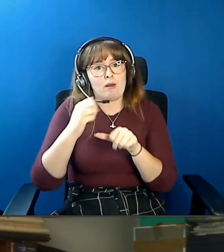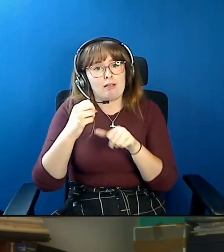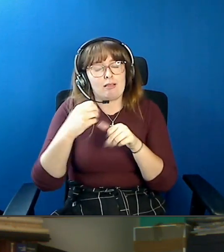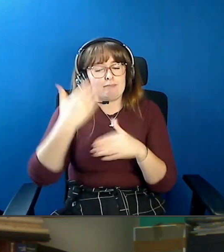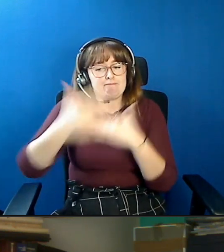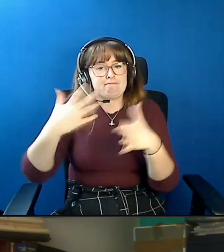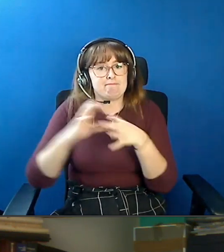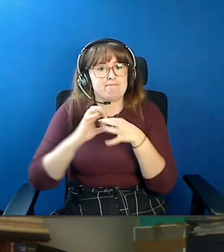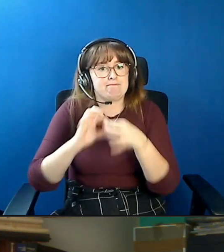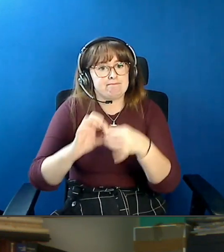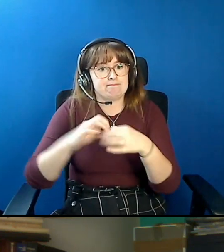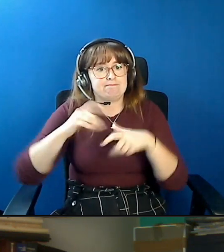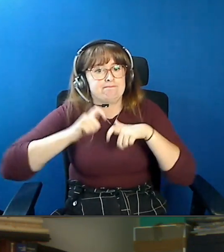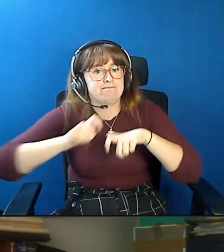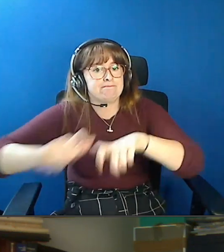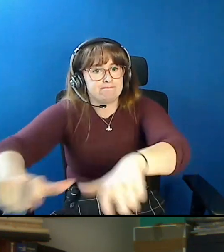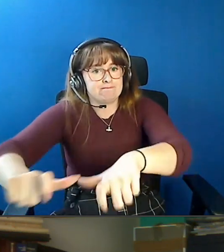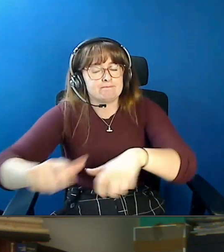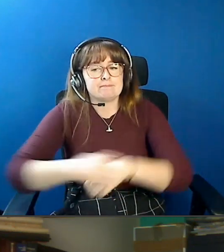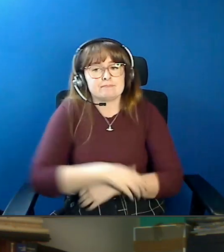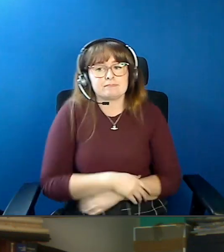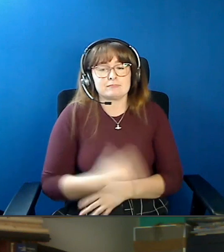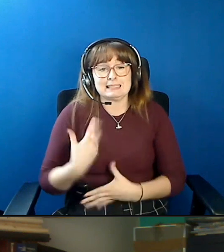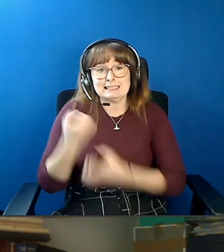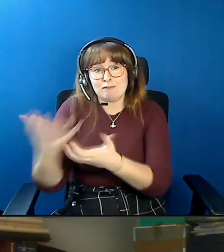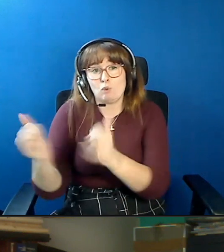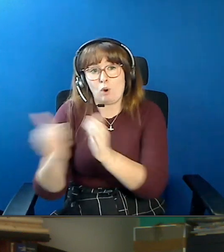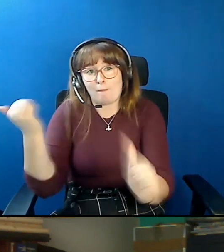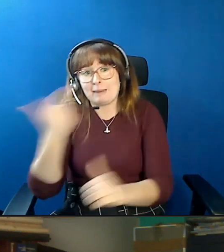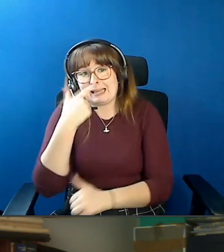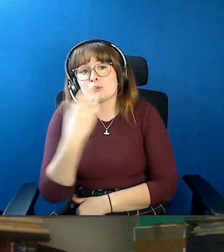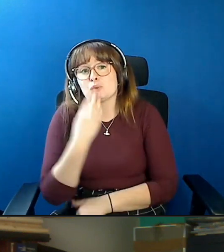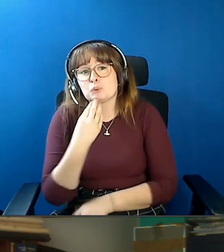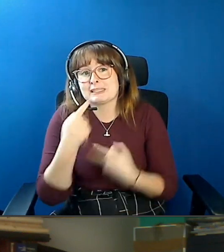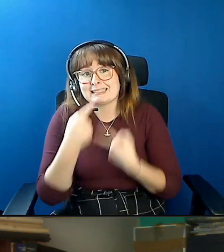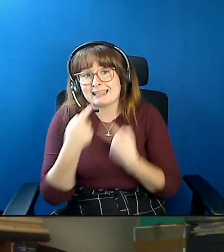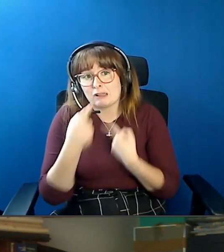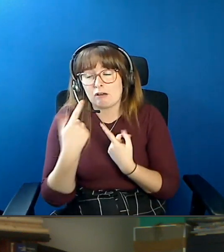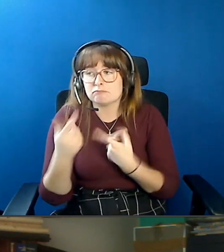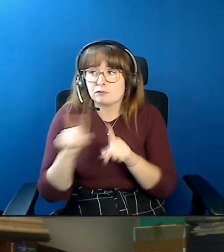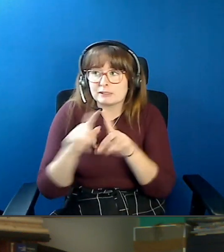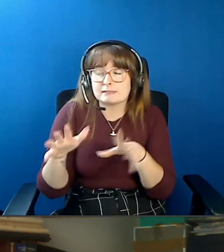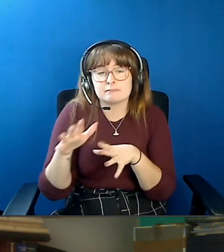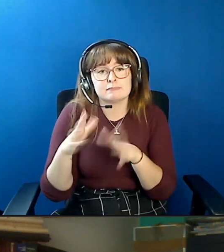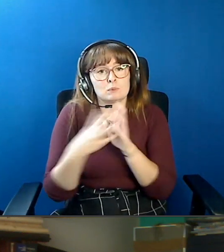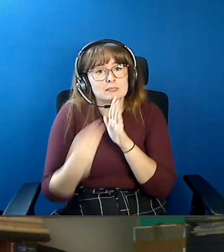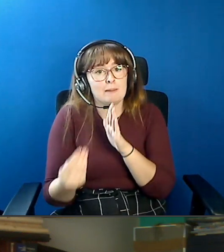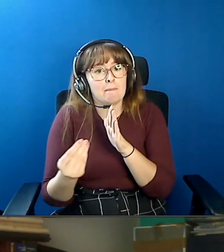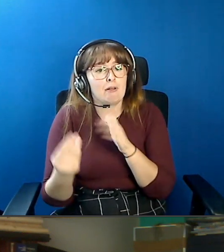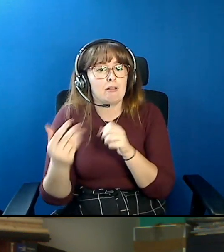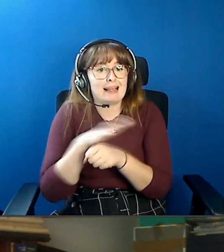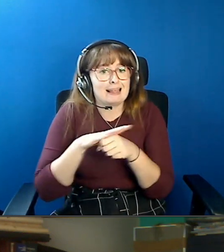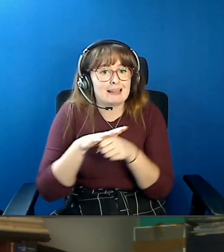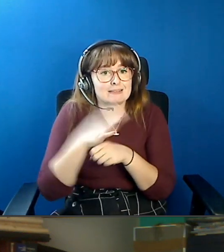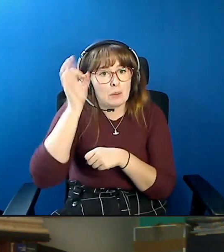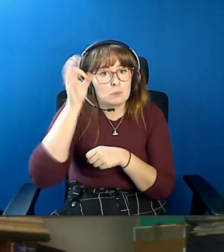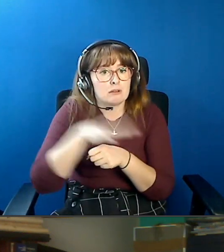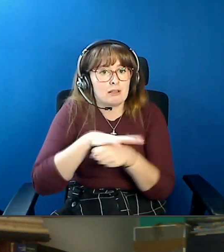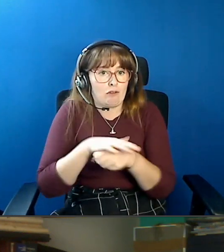energy plan that could make use of that data more broadly across the council area, for example.